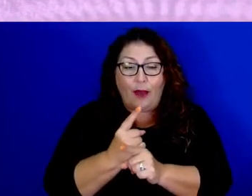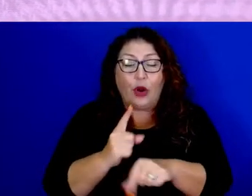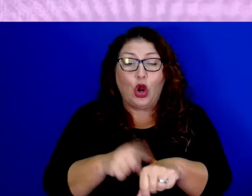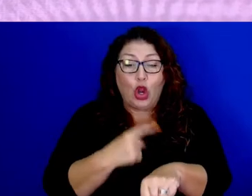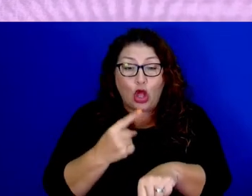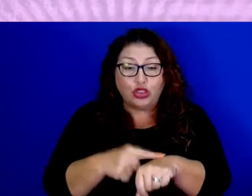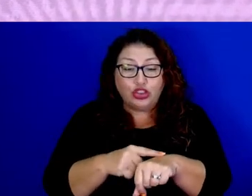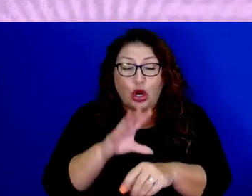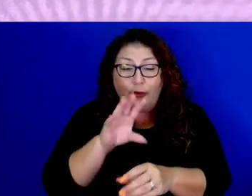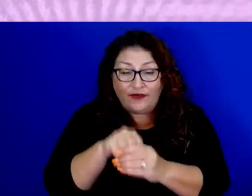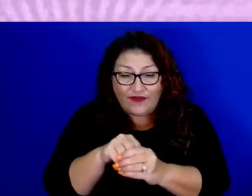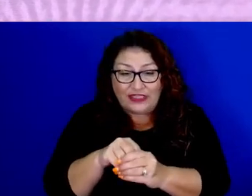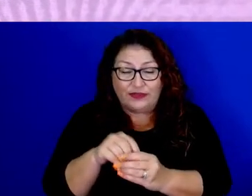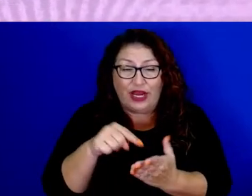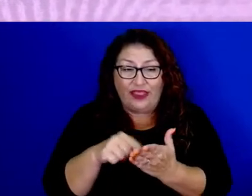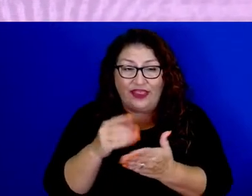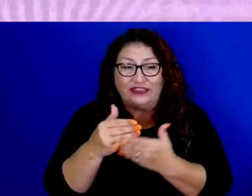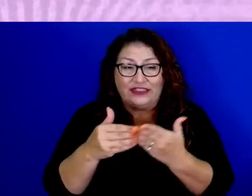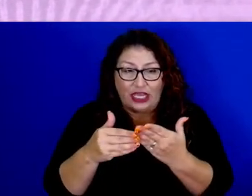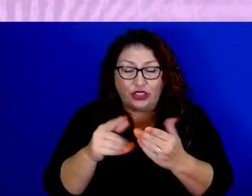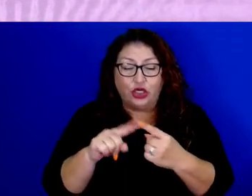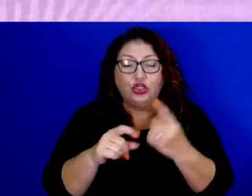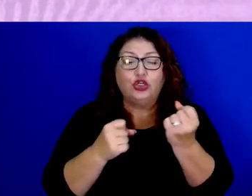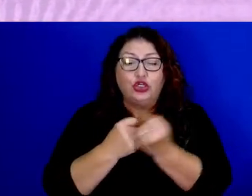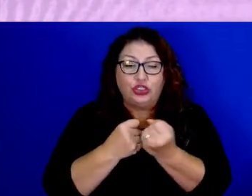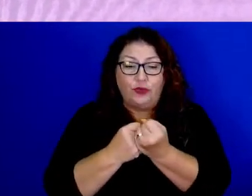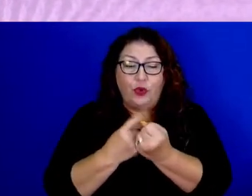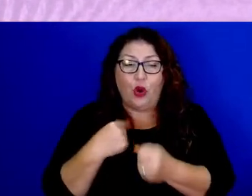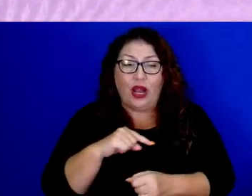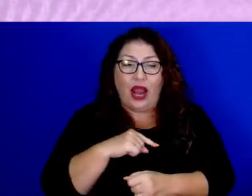sector to support our aging societies.